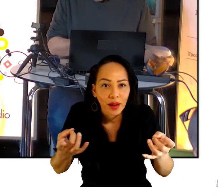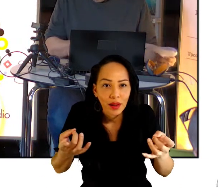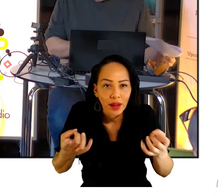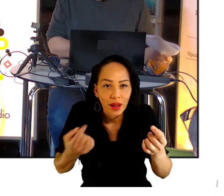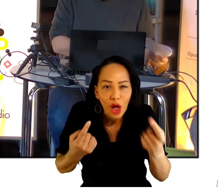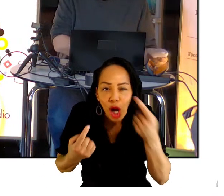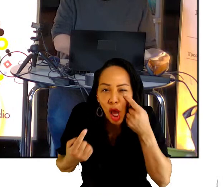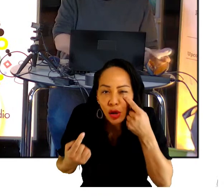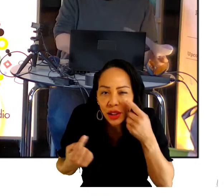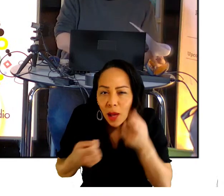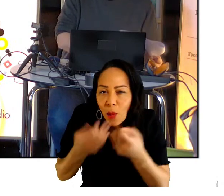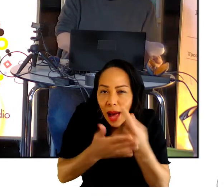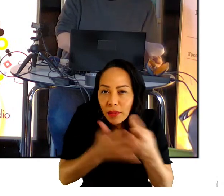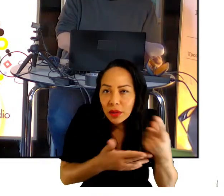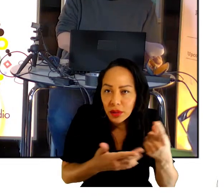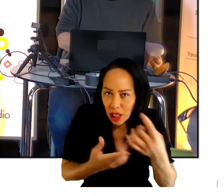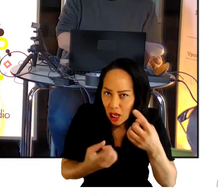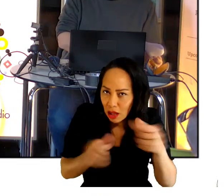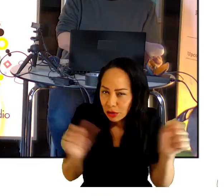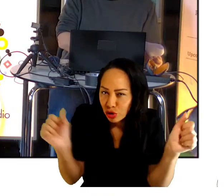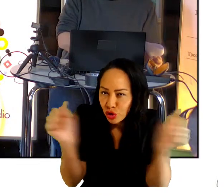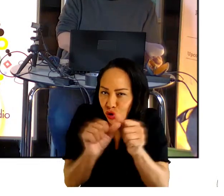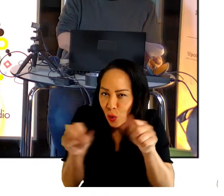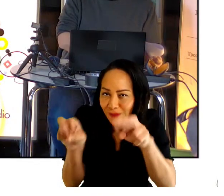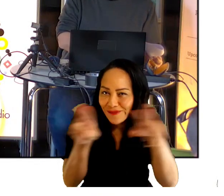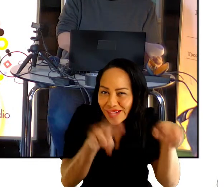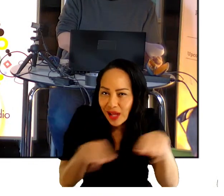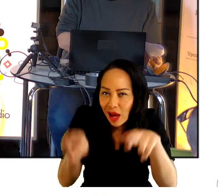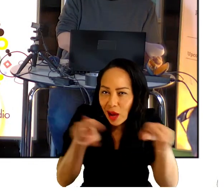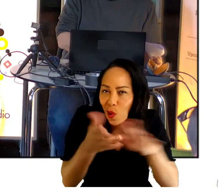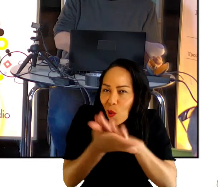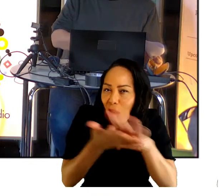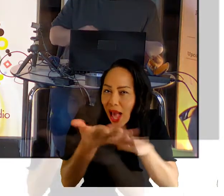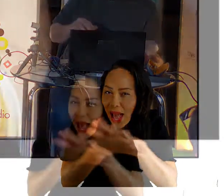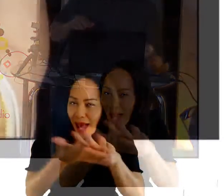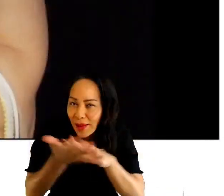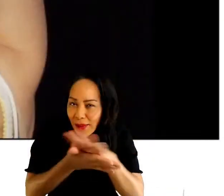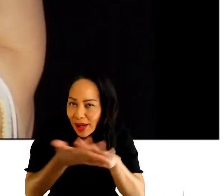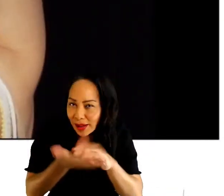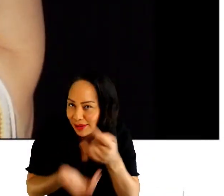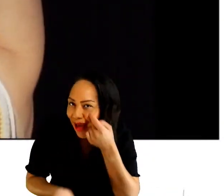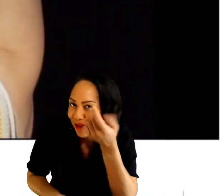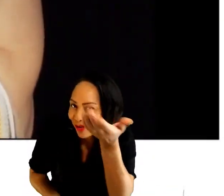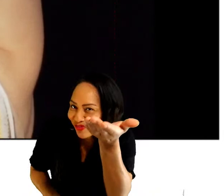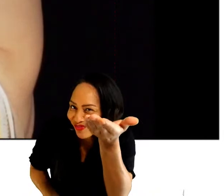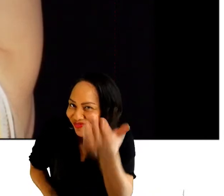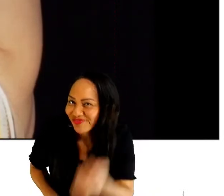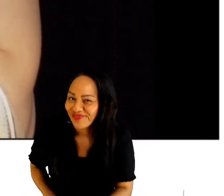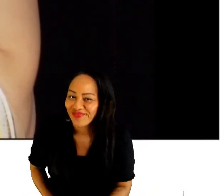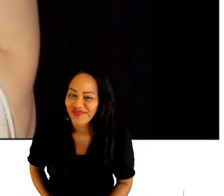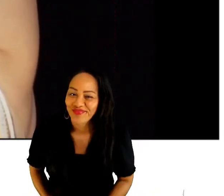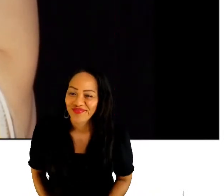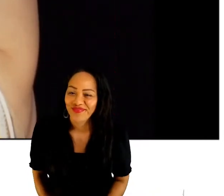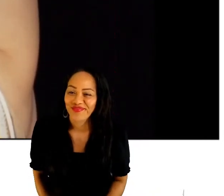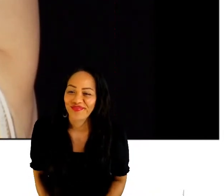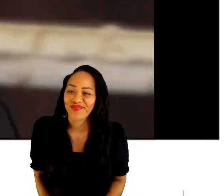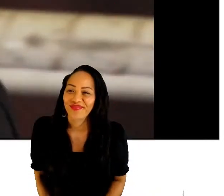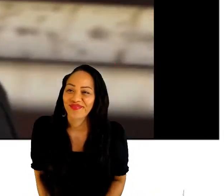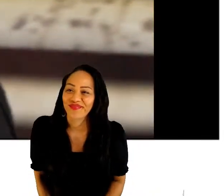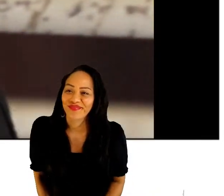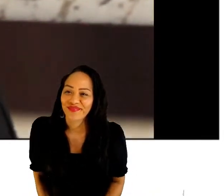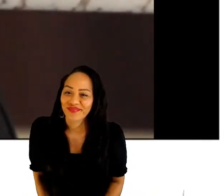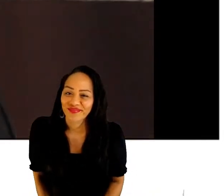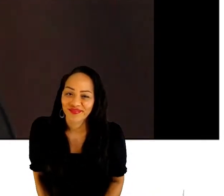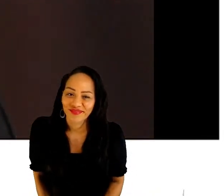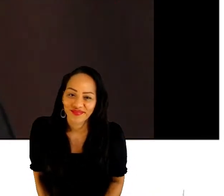short video just showing a couple of those moments. So you can see how the marks left as the